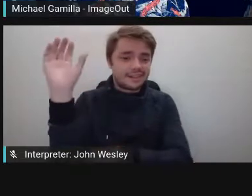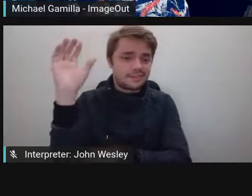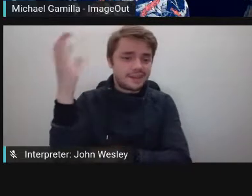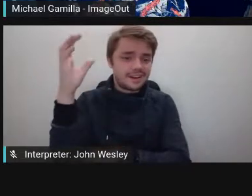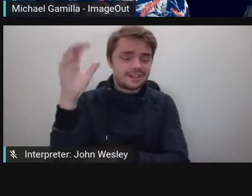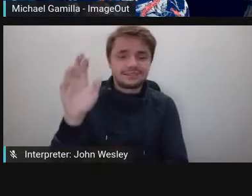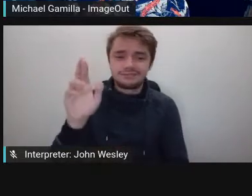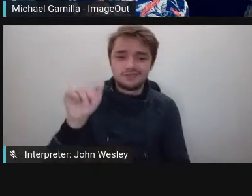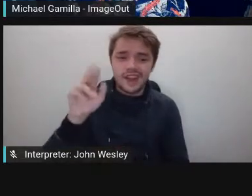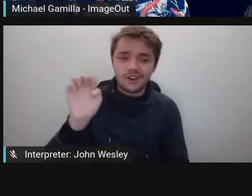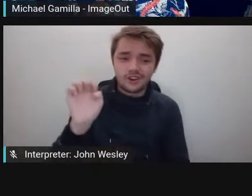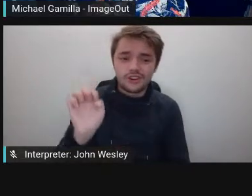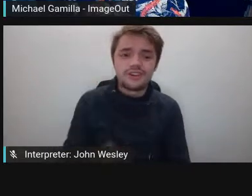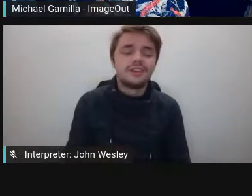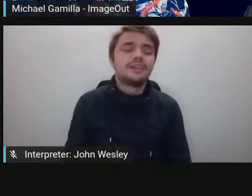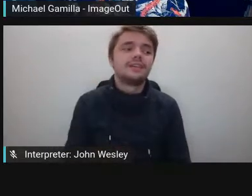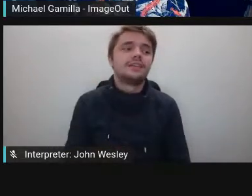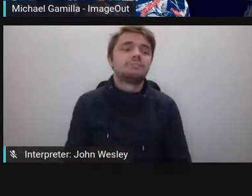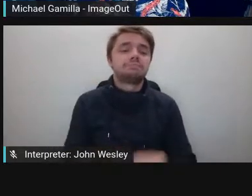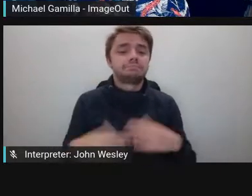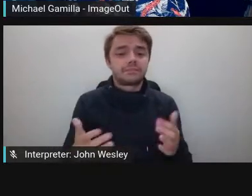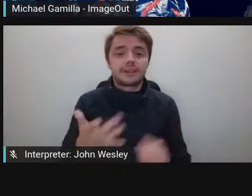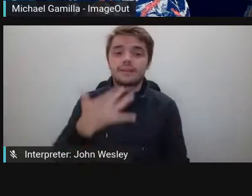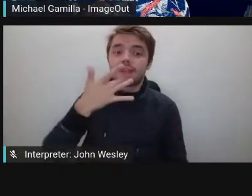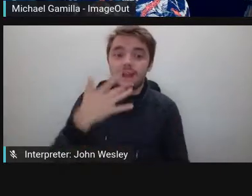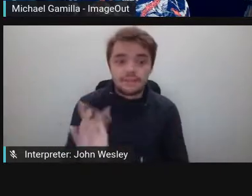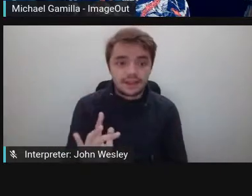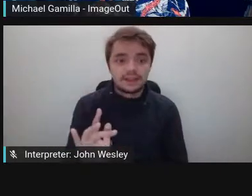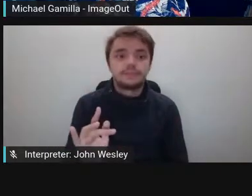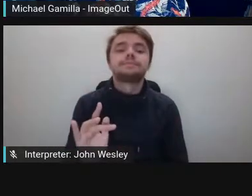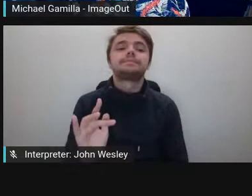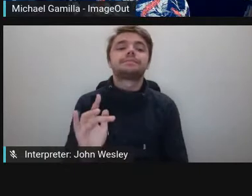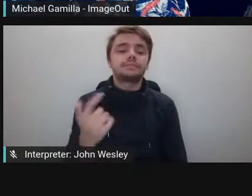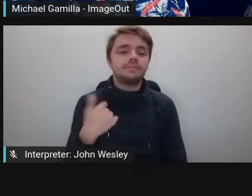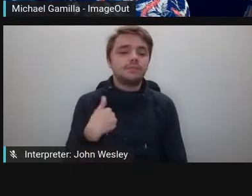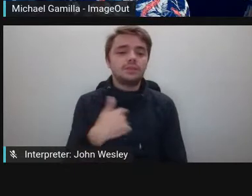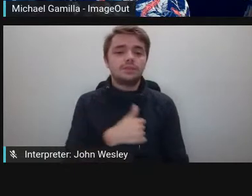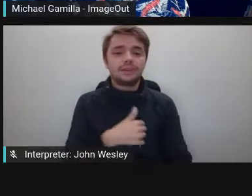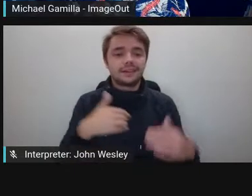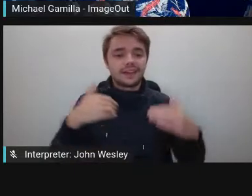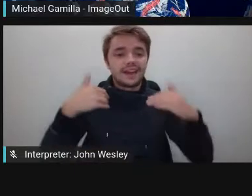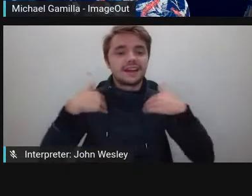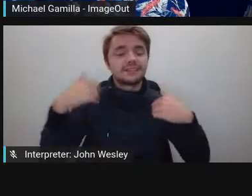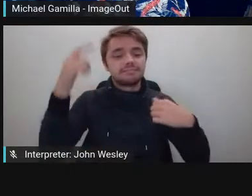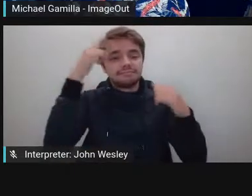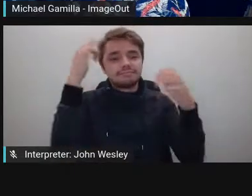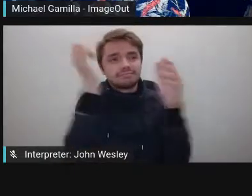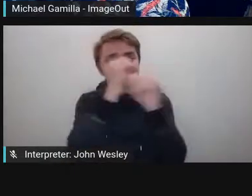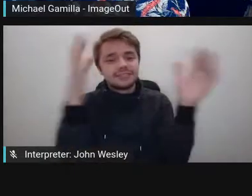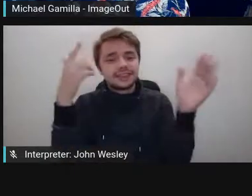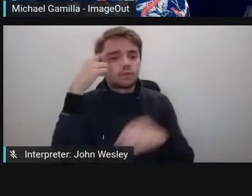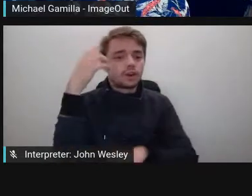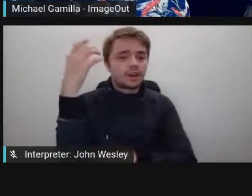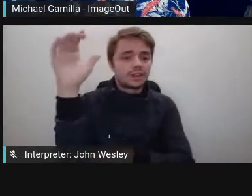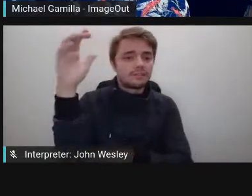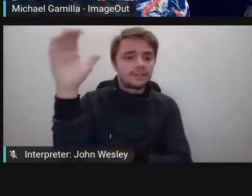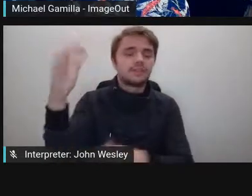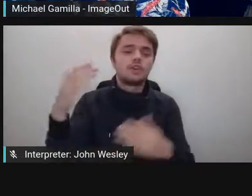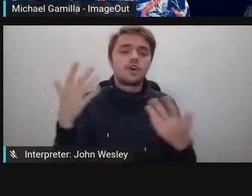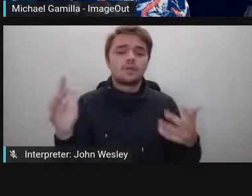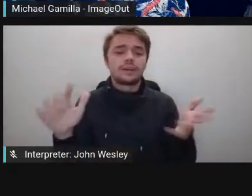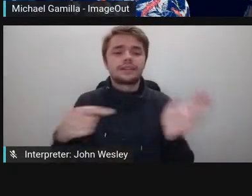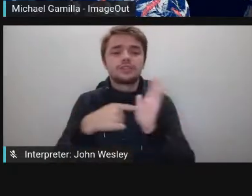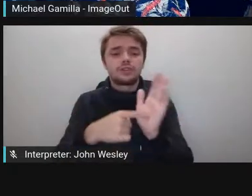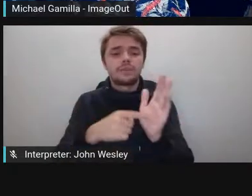But thankfully, I mean, you know, thankfully we do have distribution for Colombia. We have already shown the film on TV